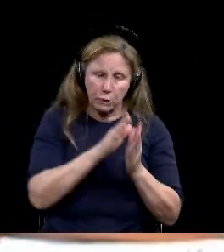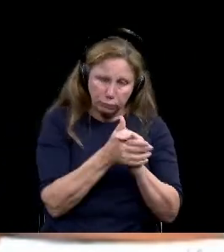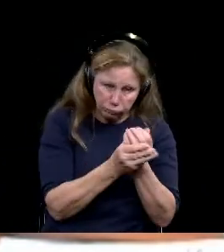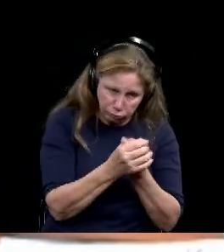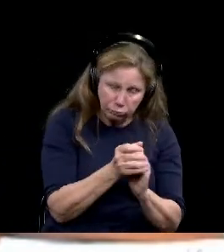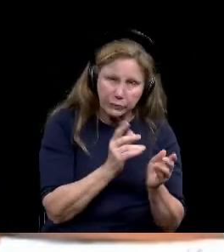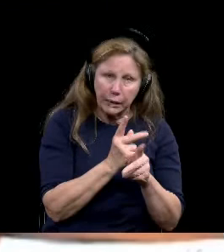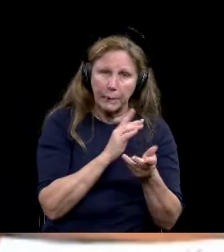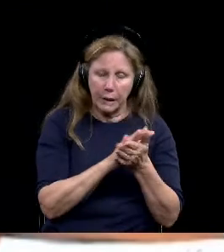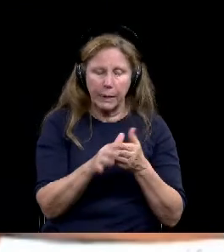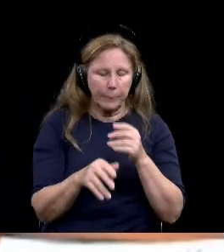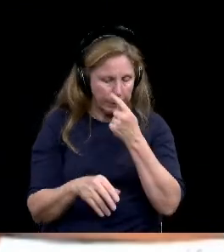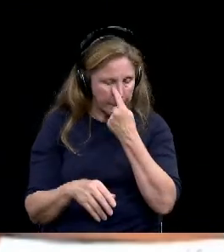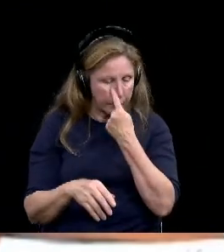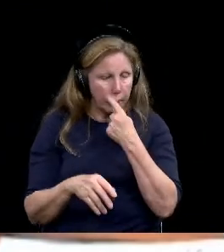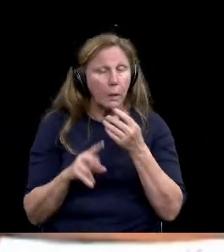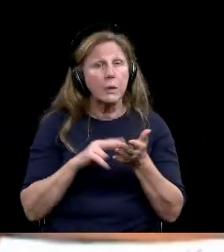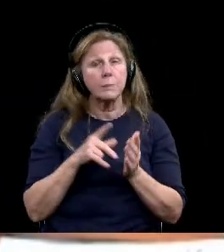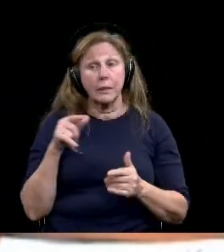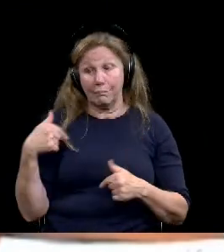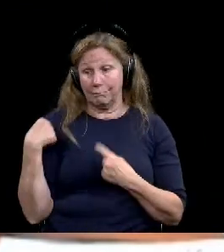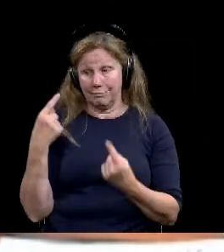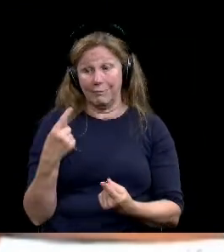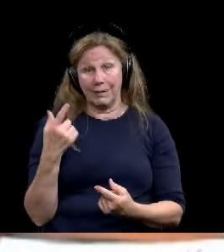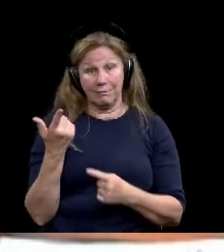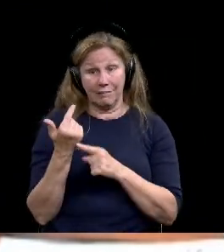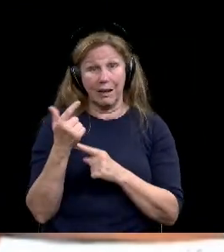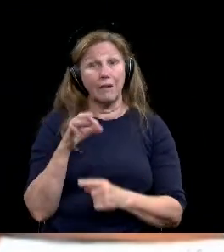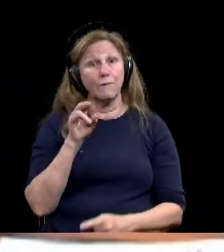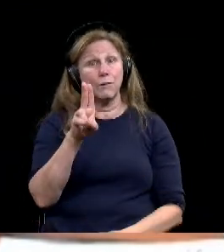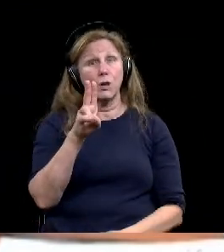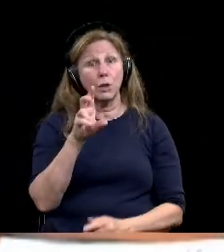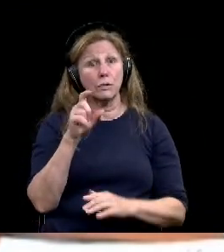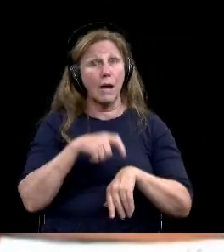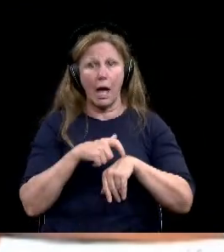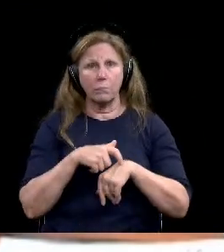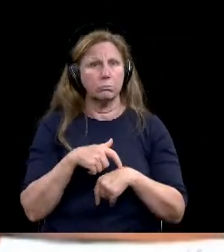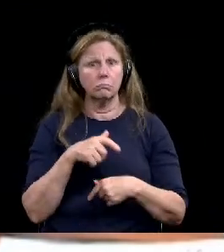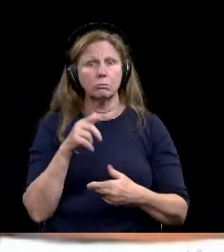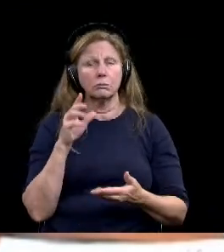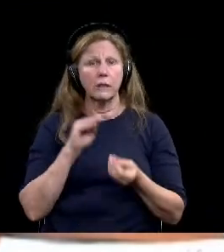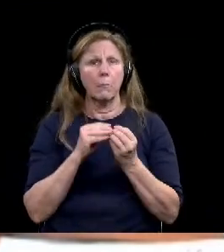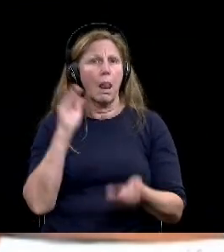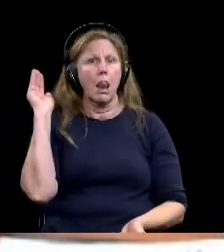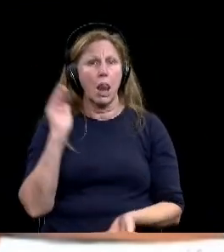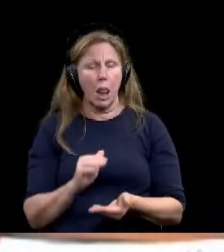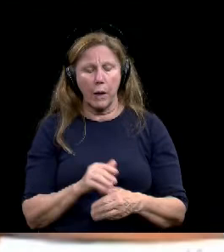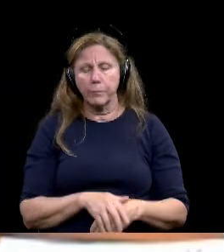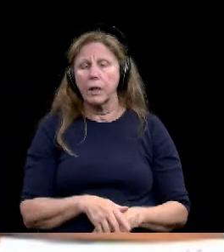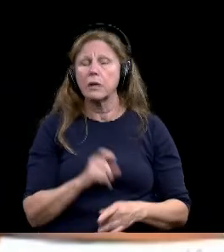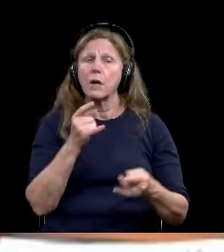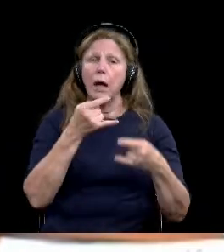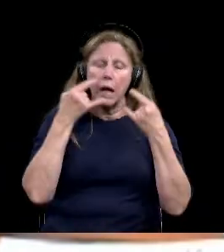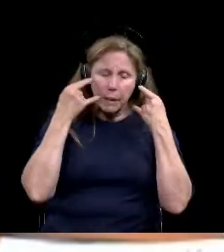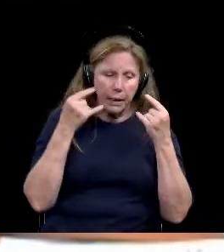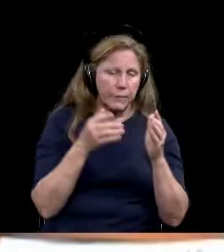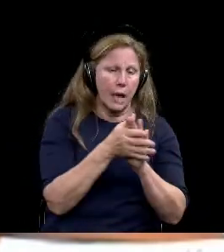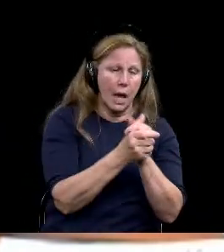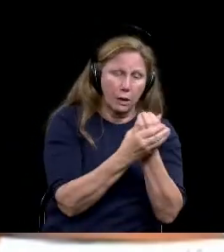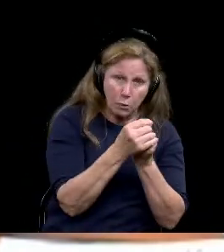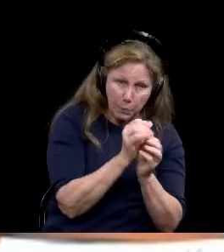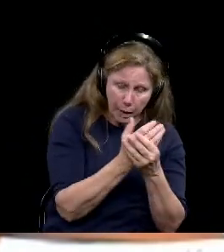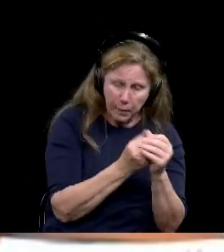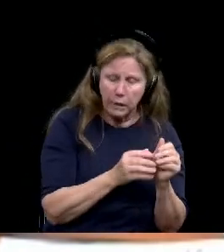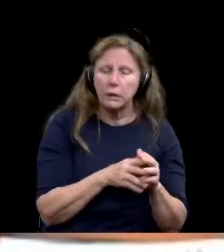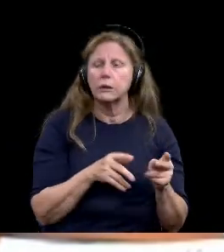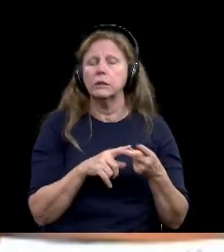social distancing, even it loosens, you need to be careful moving forward. and use your judgment, as Dr. Becker said. Read